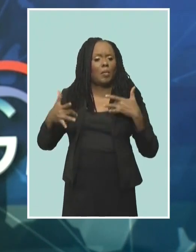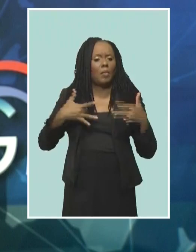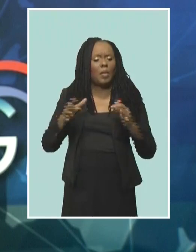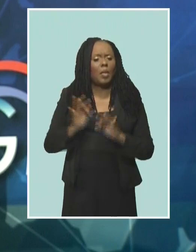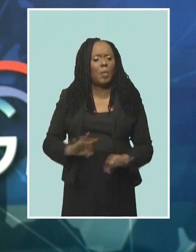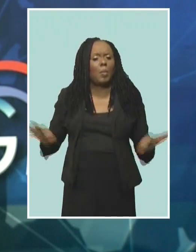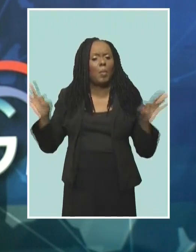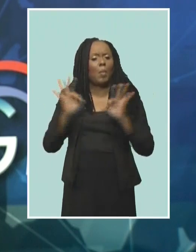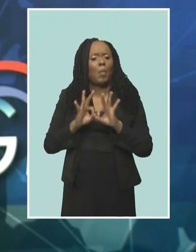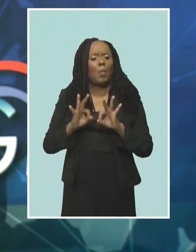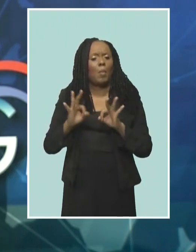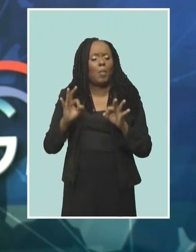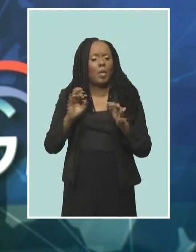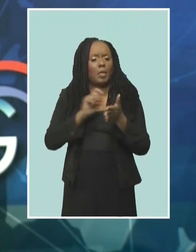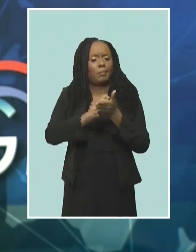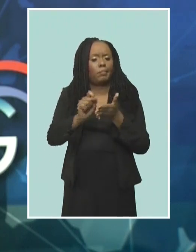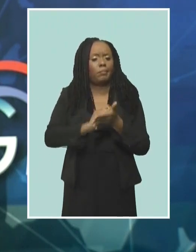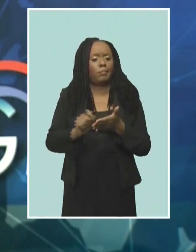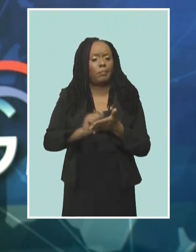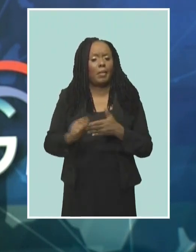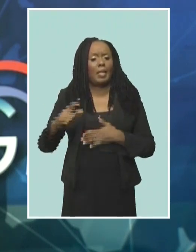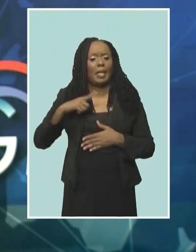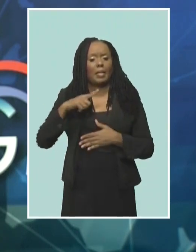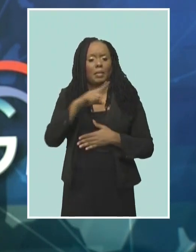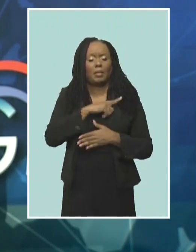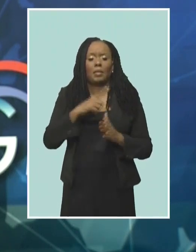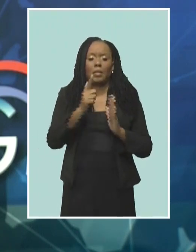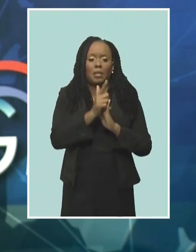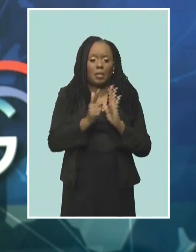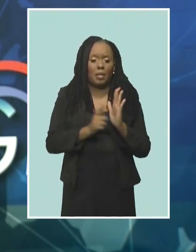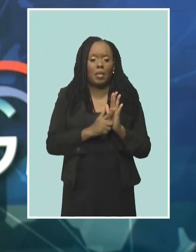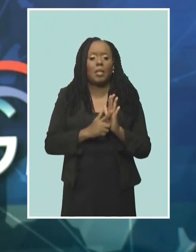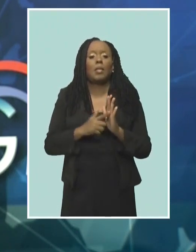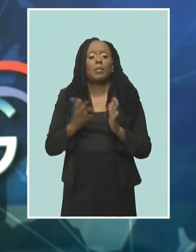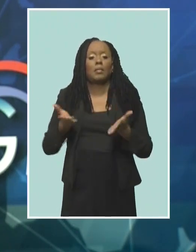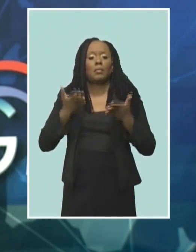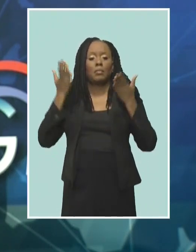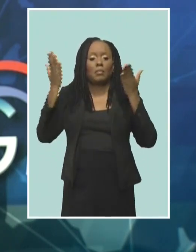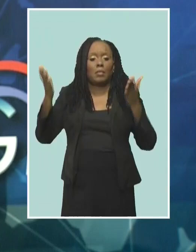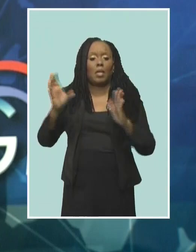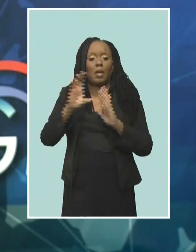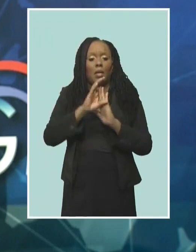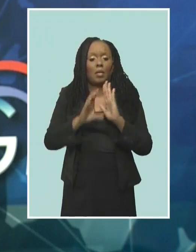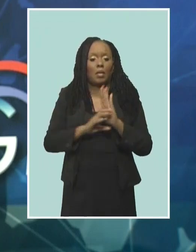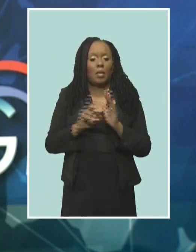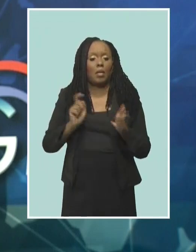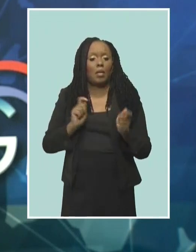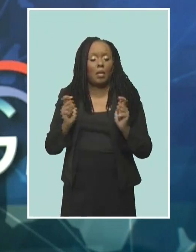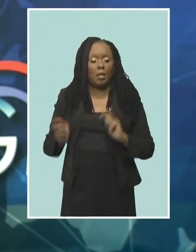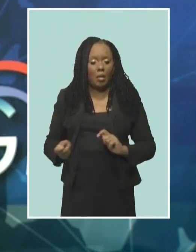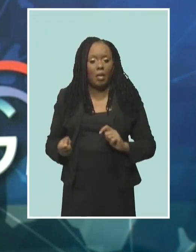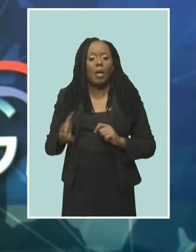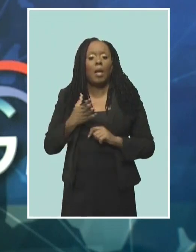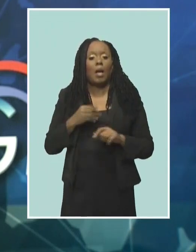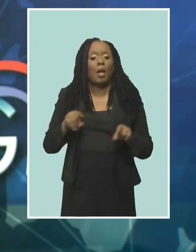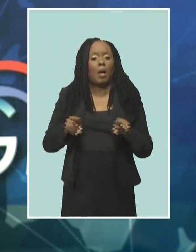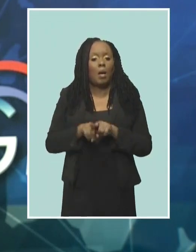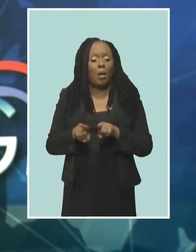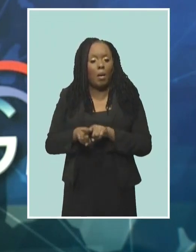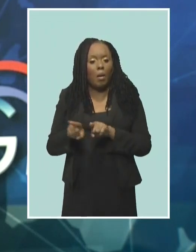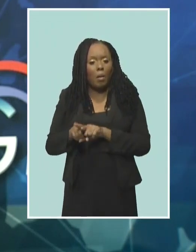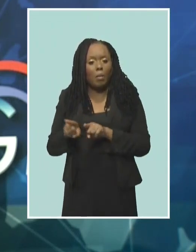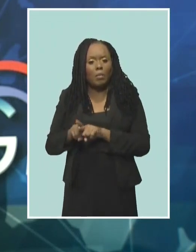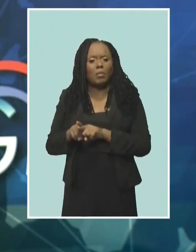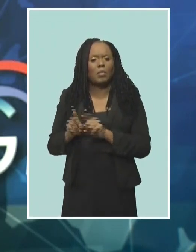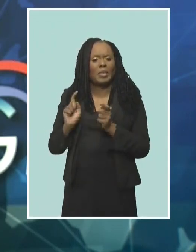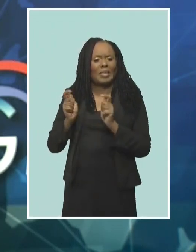of draft legislation, which introduces constitutional amendment and proposes a repeal of the Bail Act in its entirety,